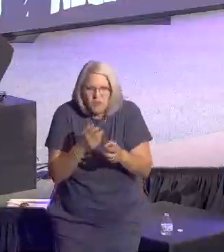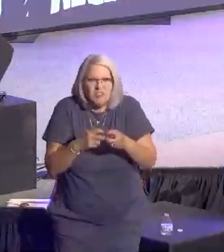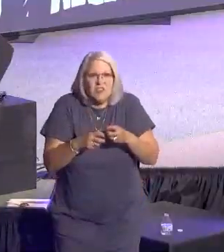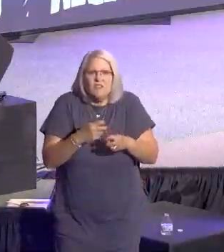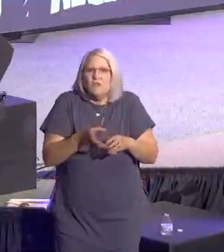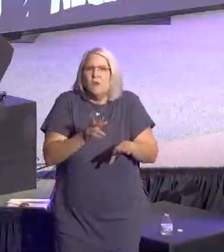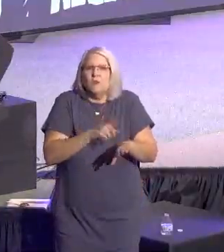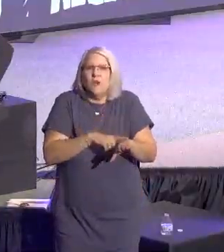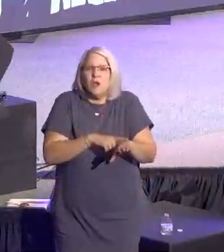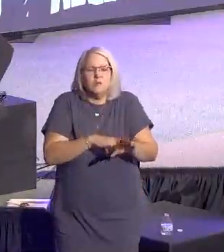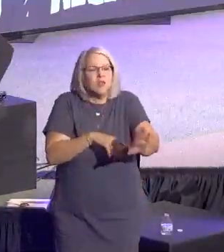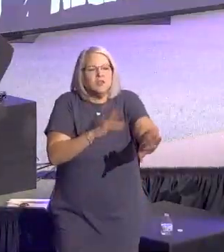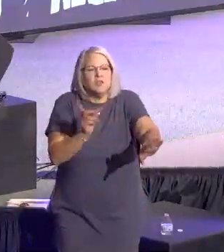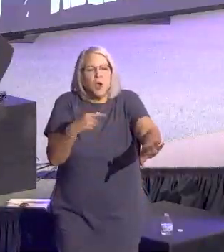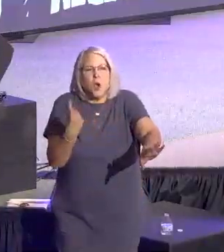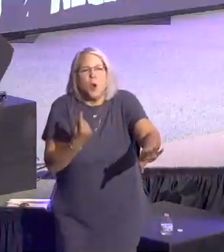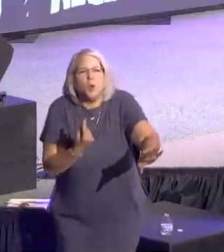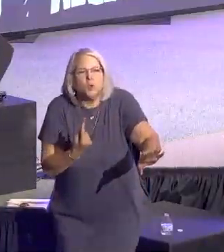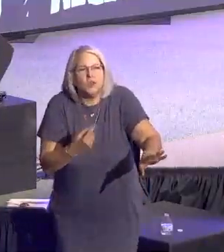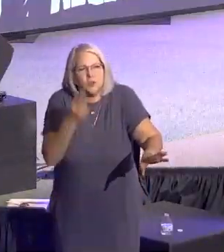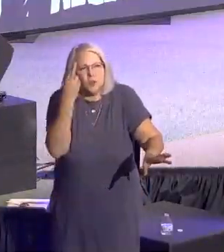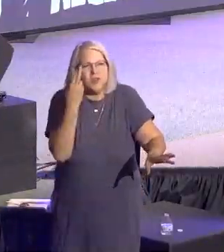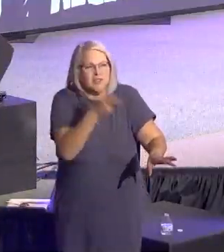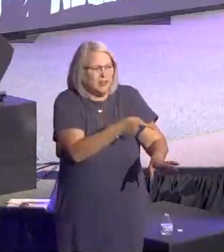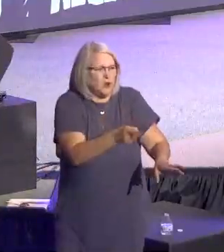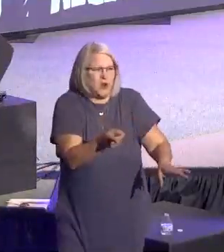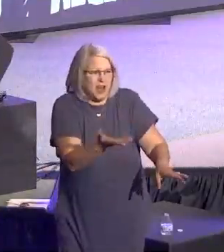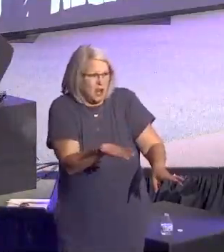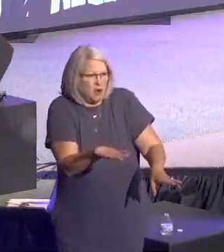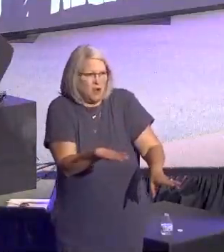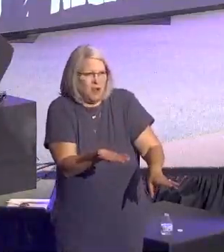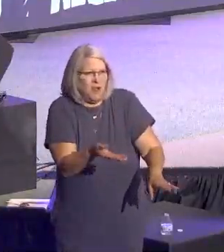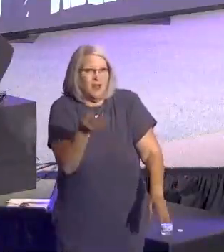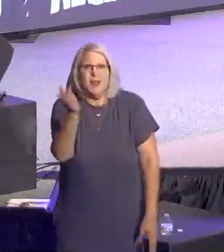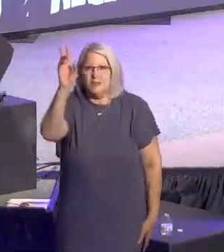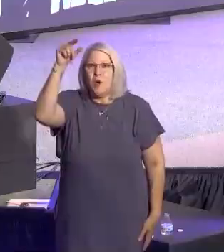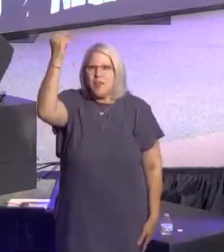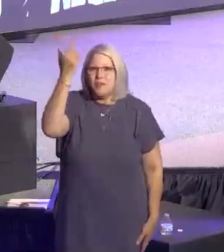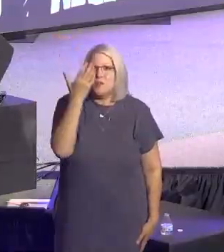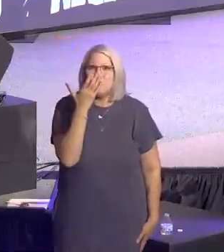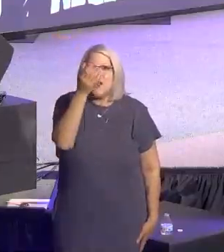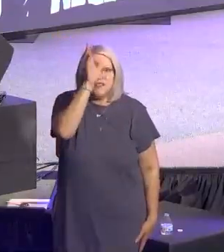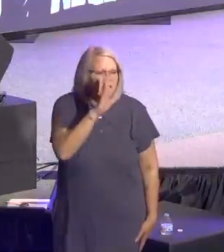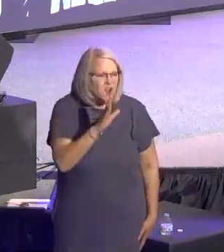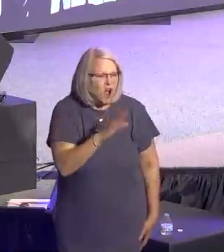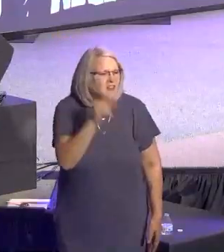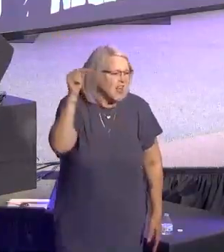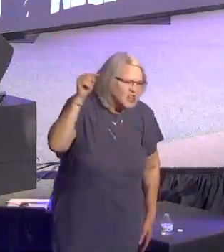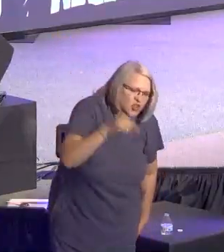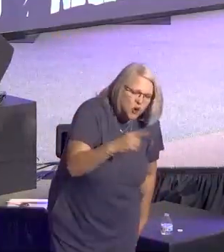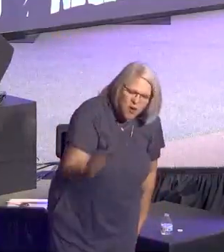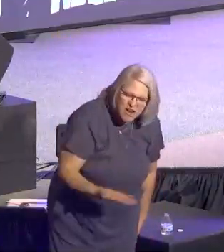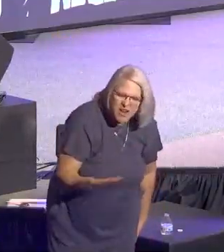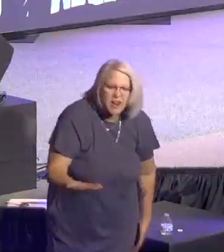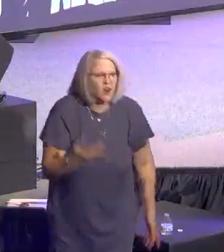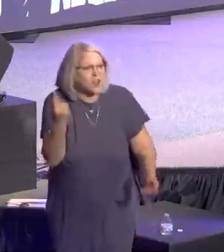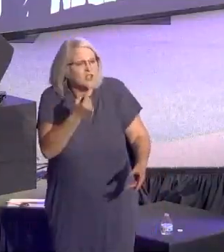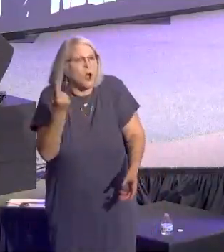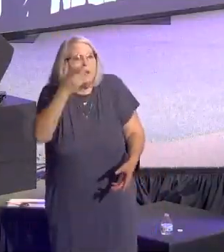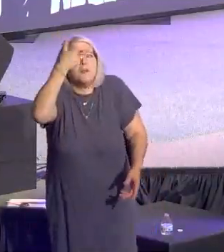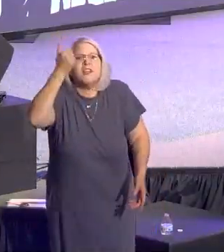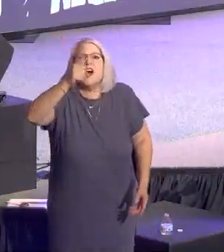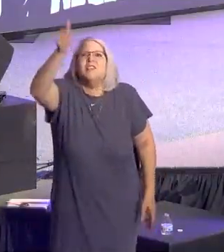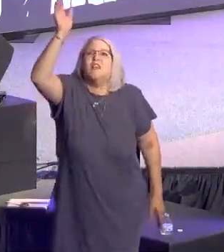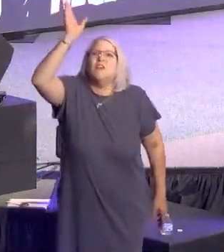only reason you are here today is by the grace of God. The only reason that you even exist today